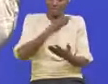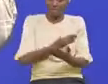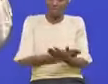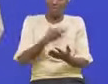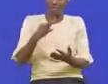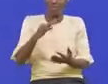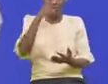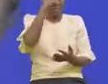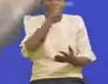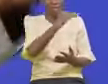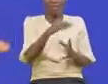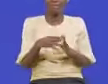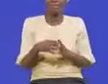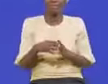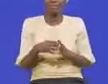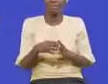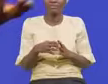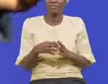Amgbetovila.